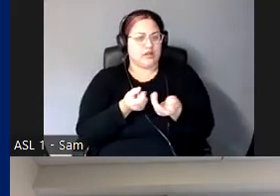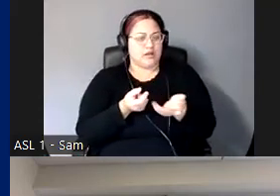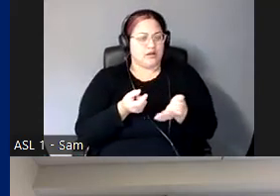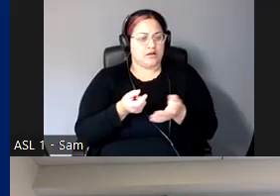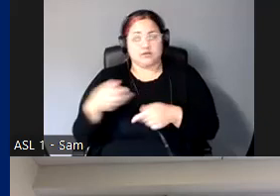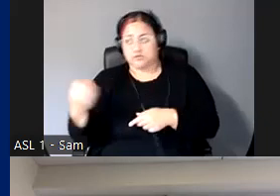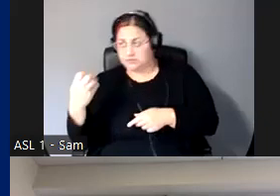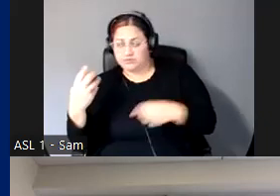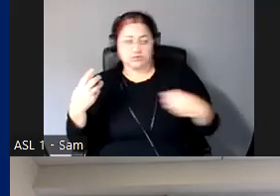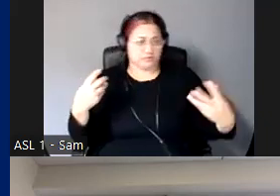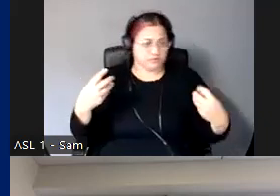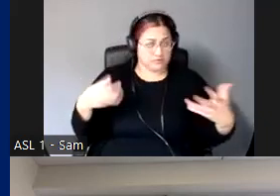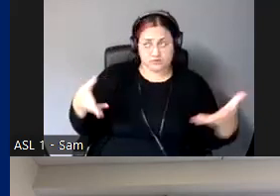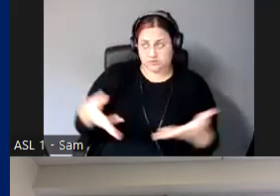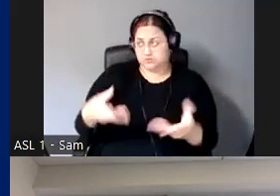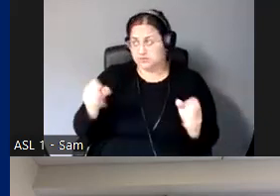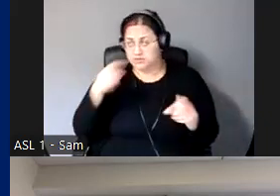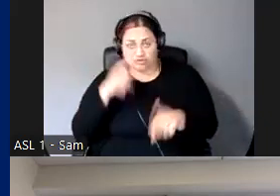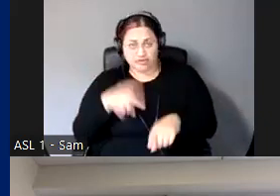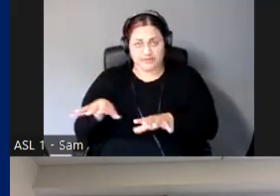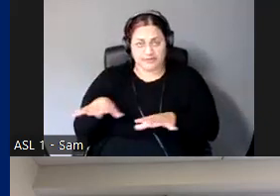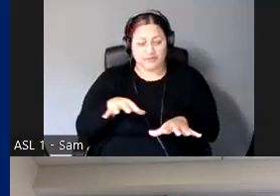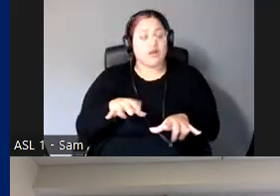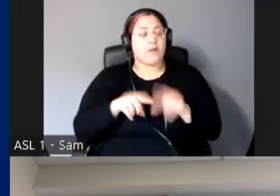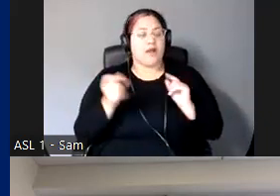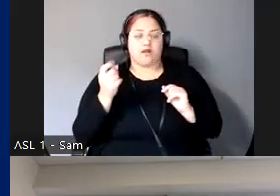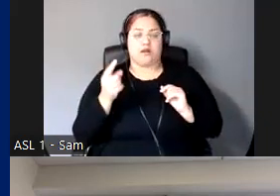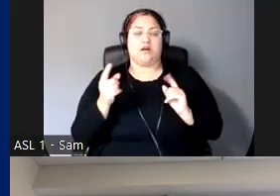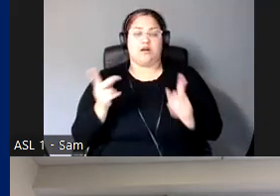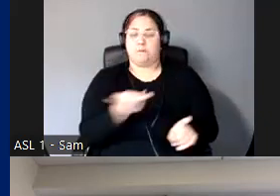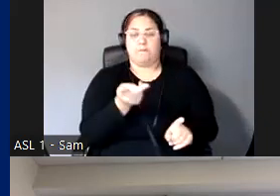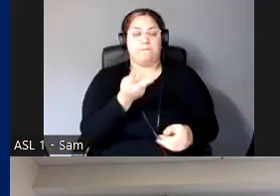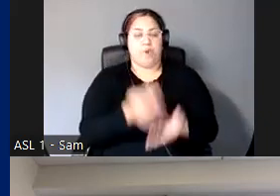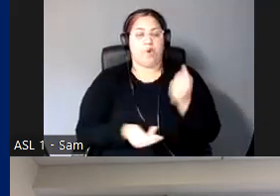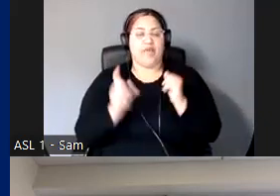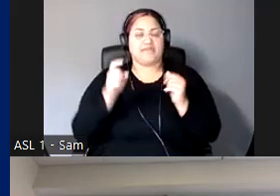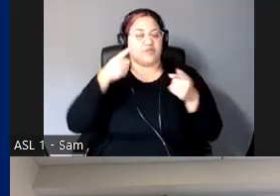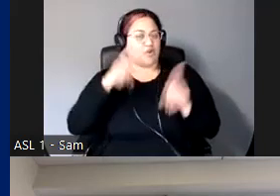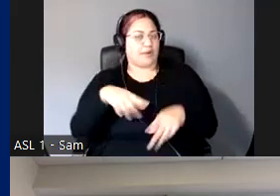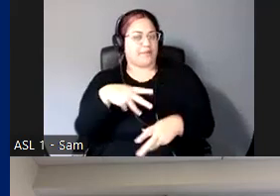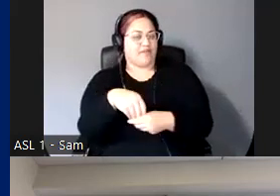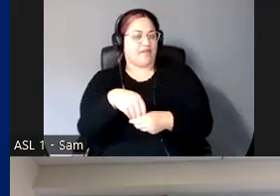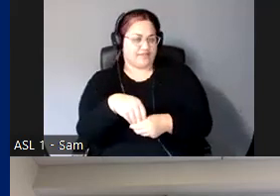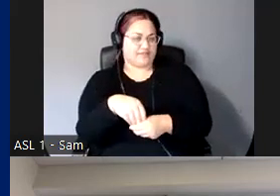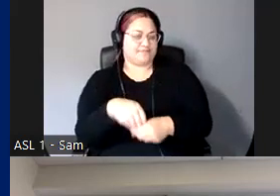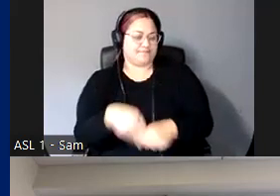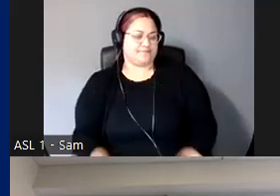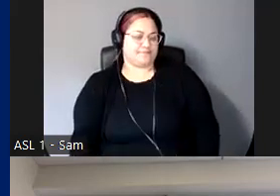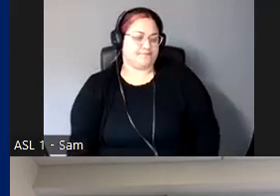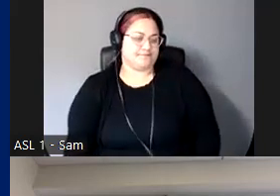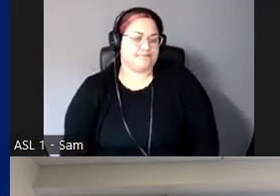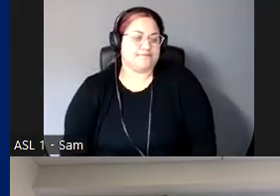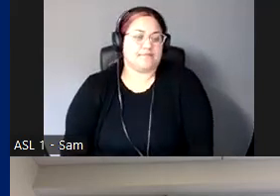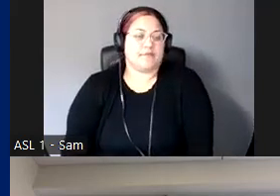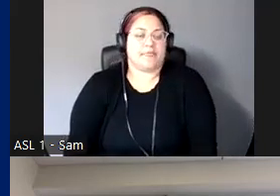have agreement with all parties to make that actually viable option for individuals to access. And there are two